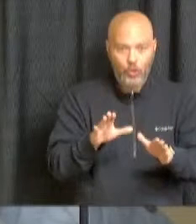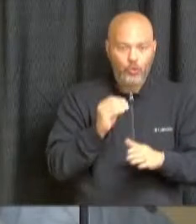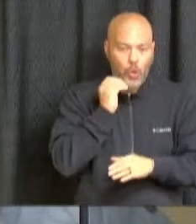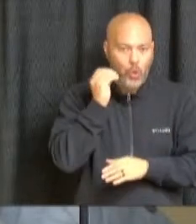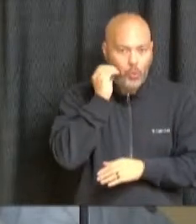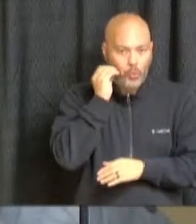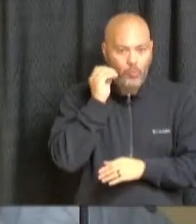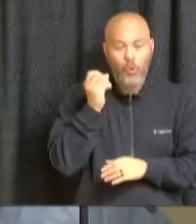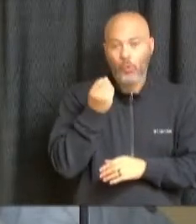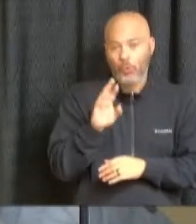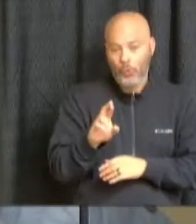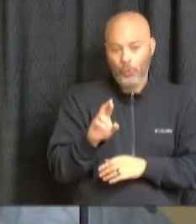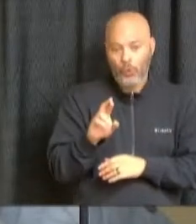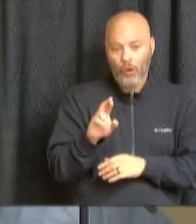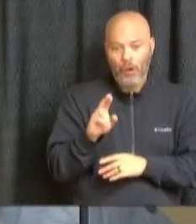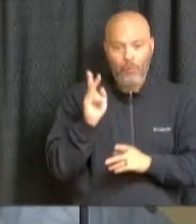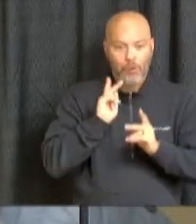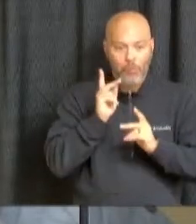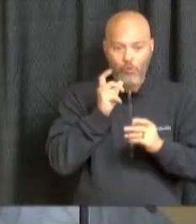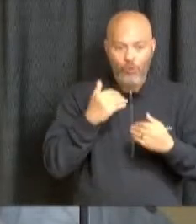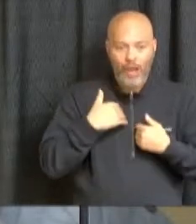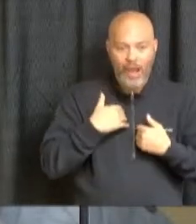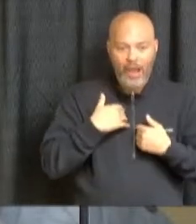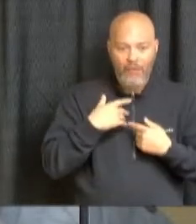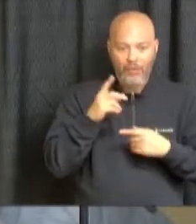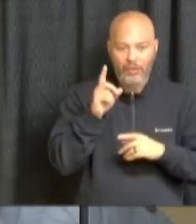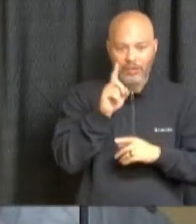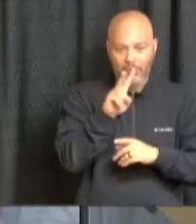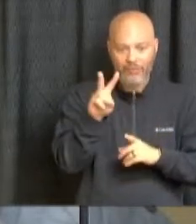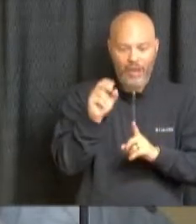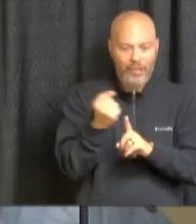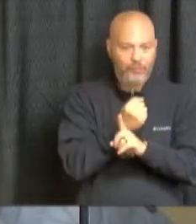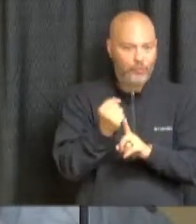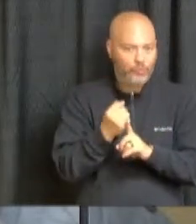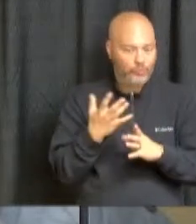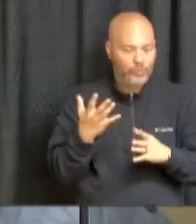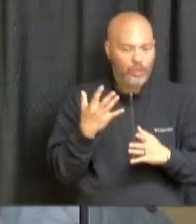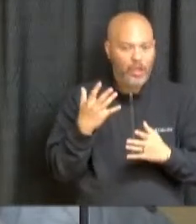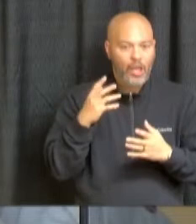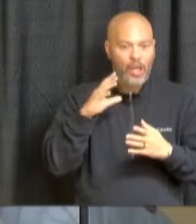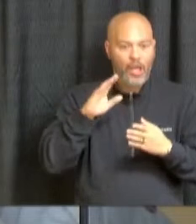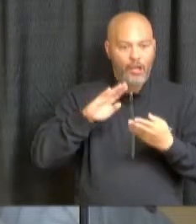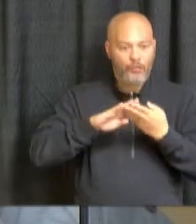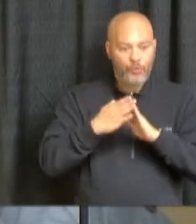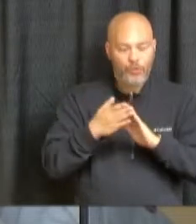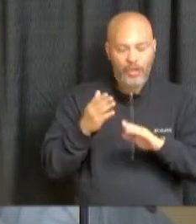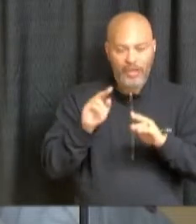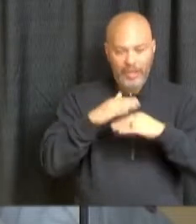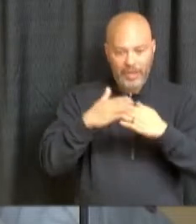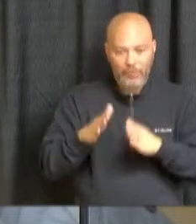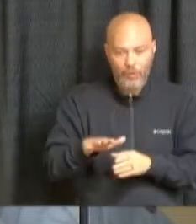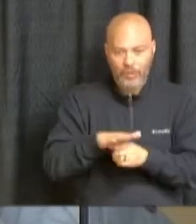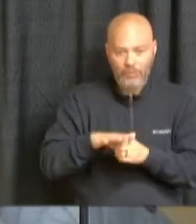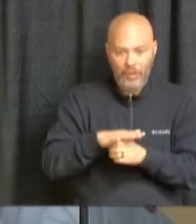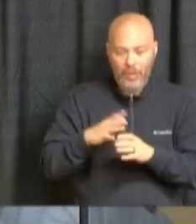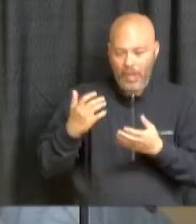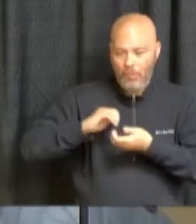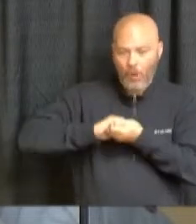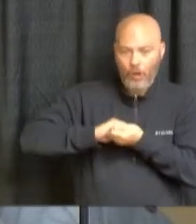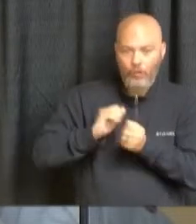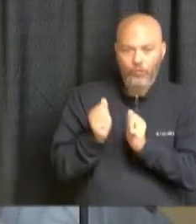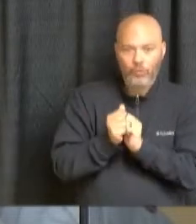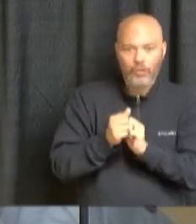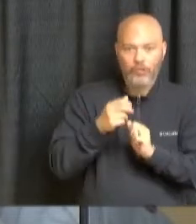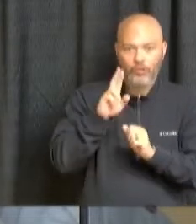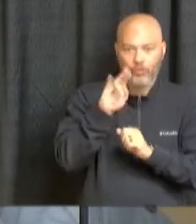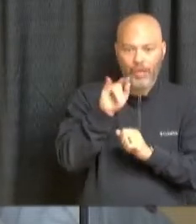home or victims of domestic violence. The Community and Neighborhood Development partners with United Way